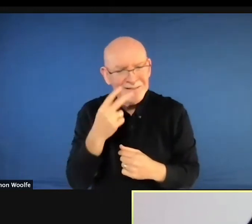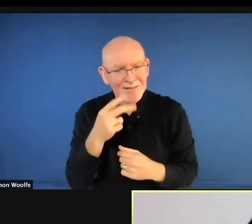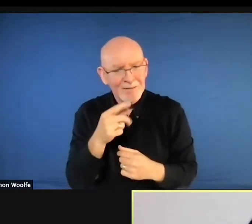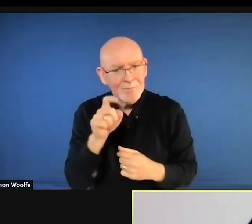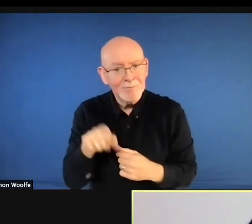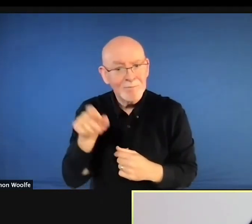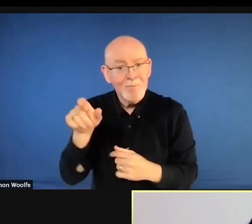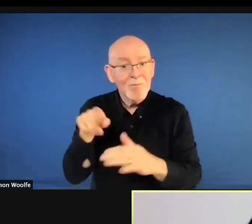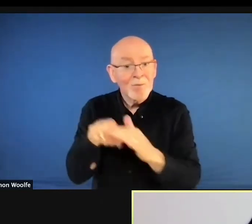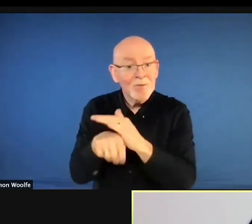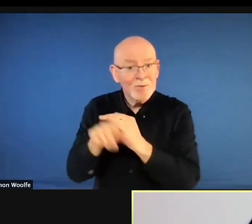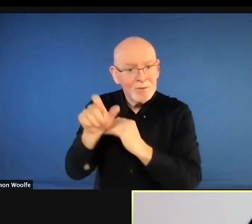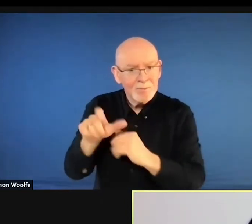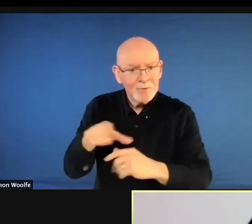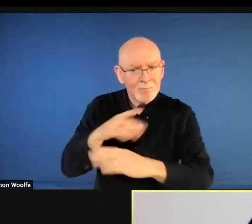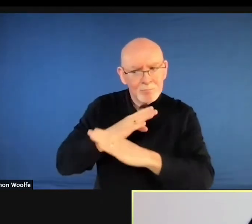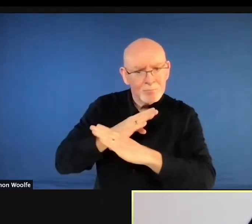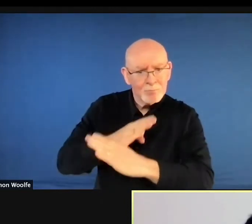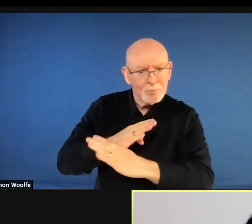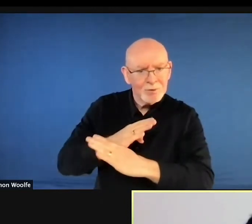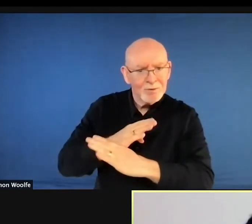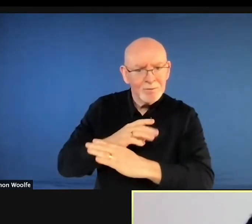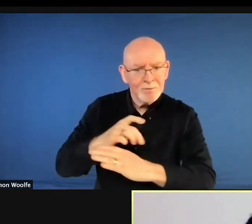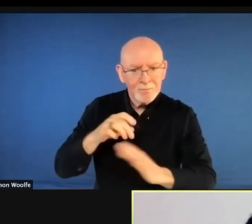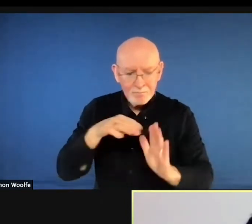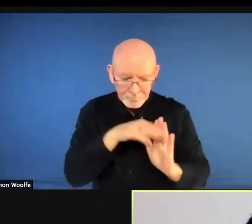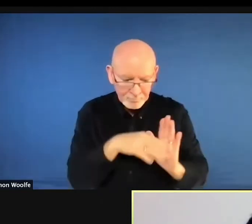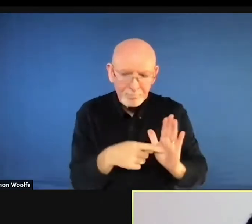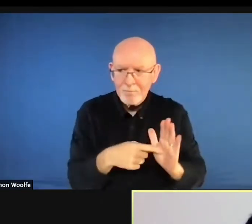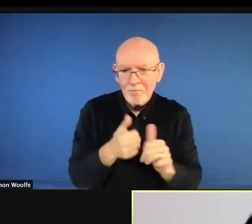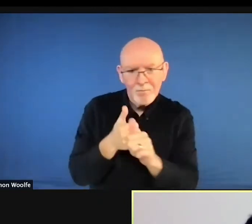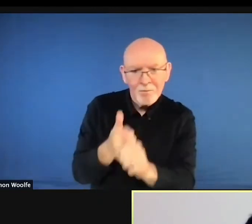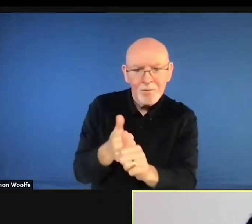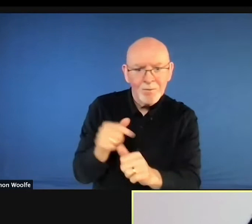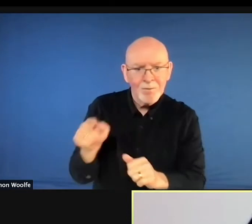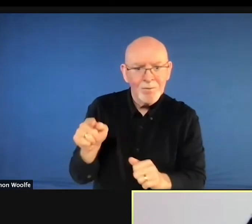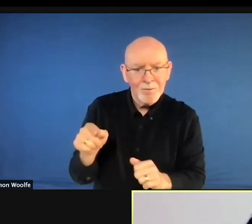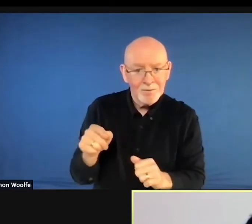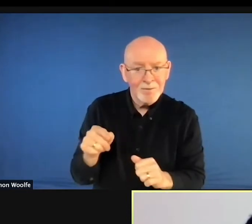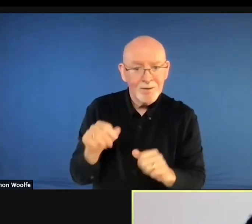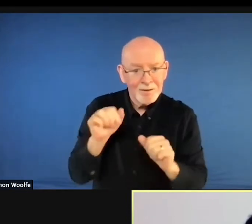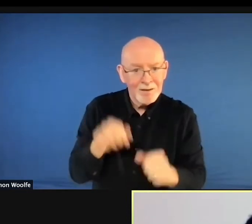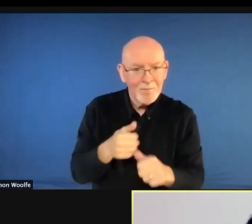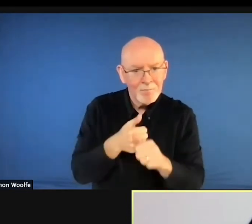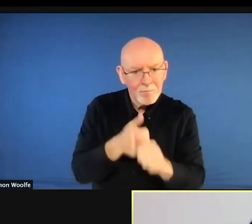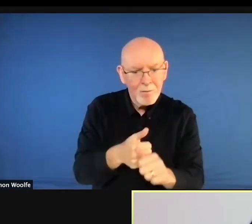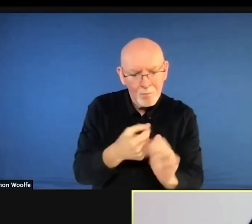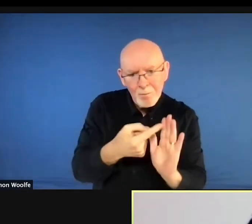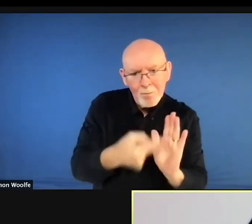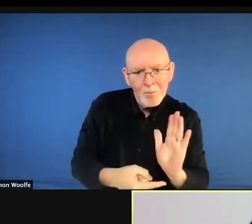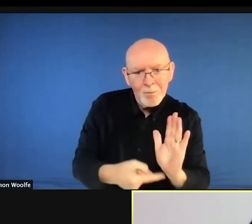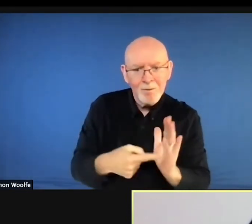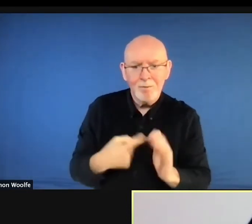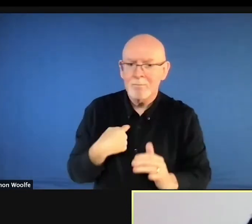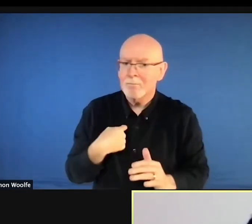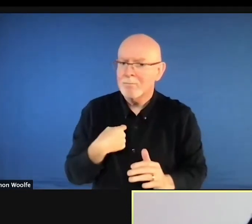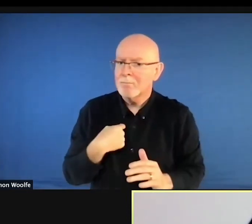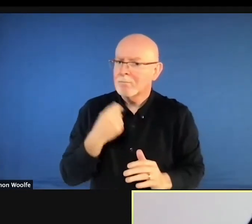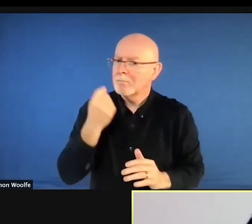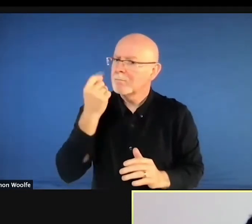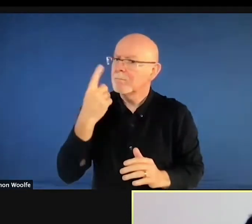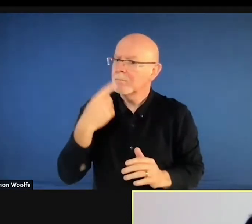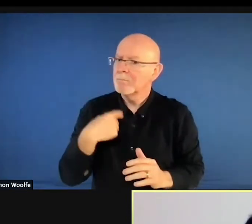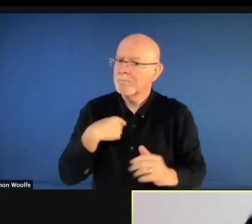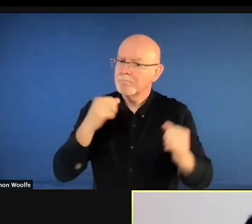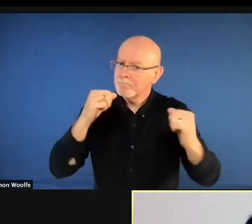am fully in agreement with the implementation of the code of ethics, which is actually is a little bit lacking within the